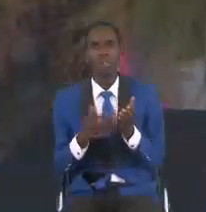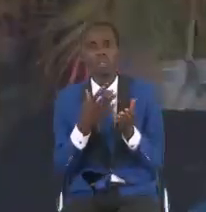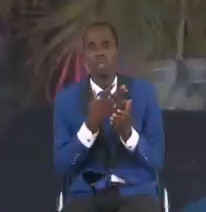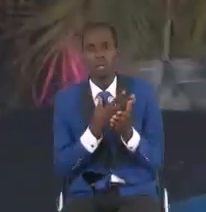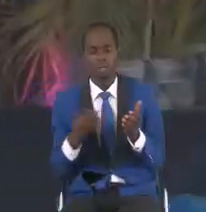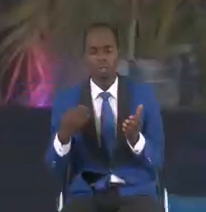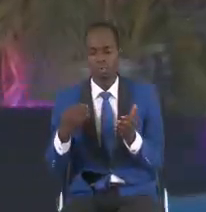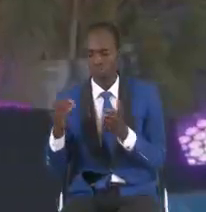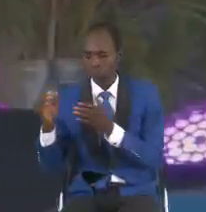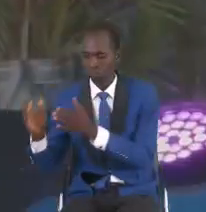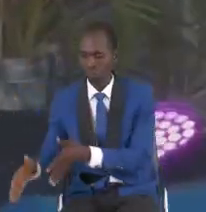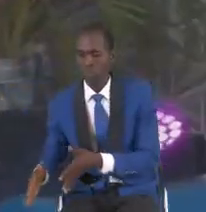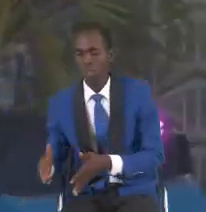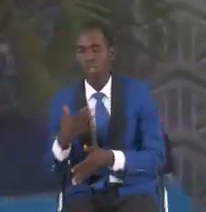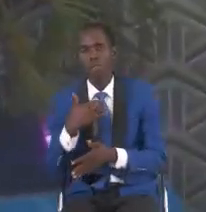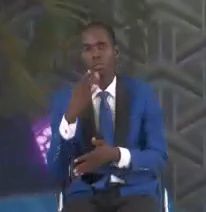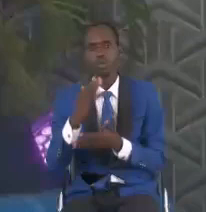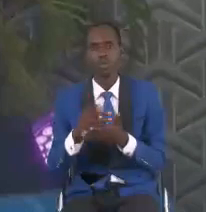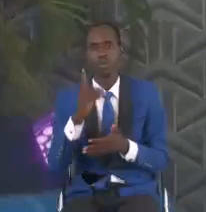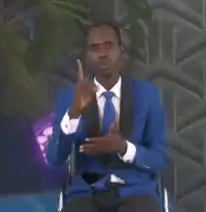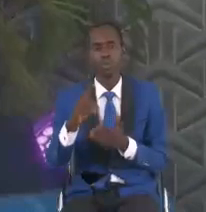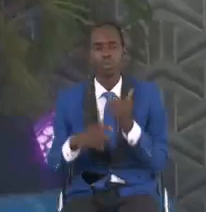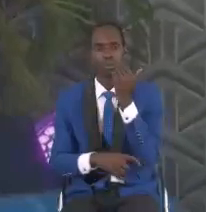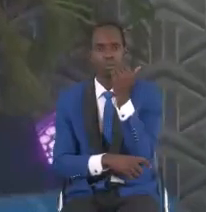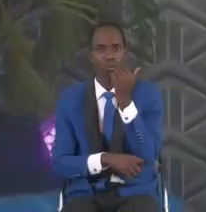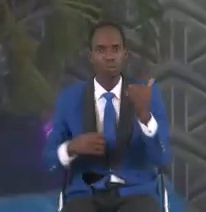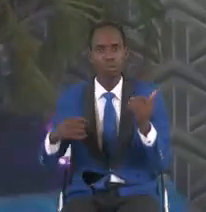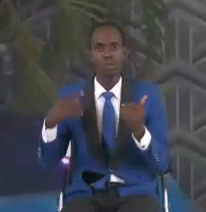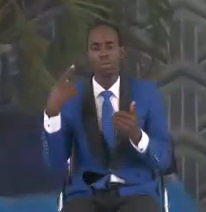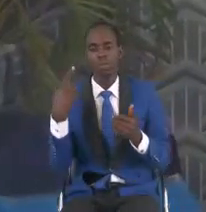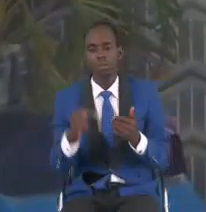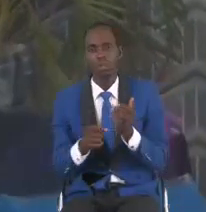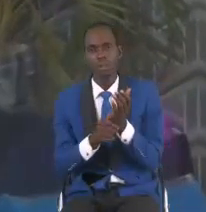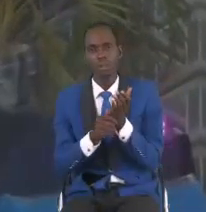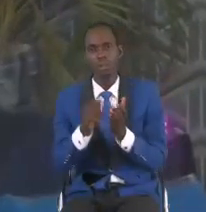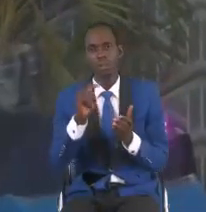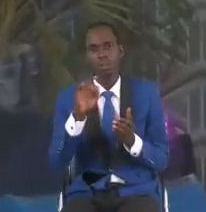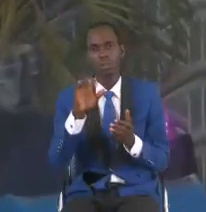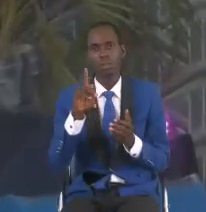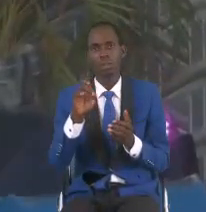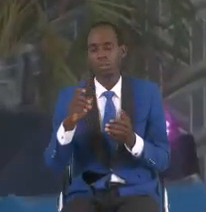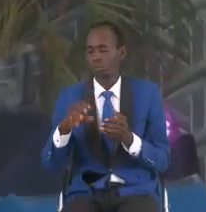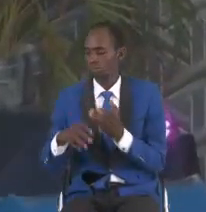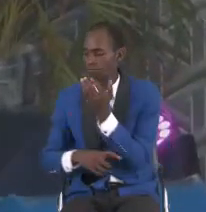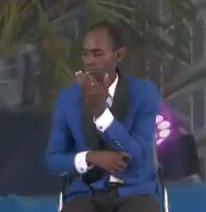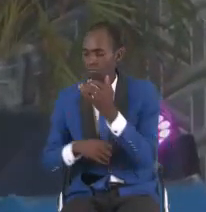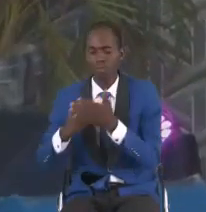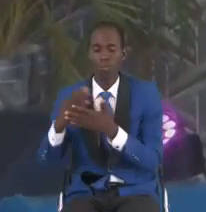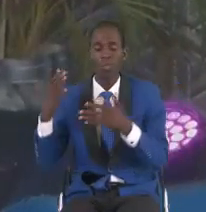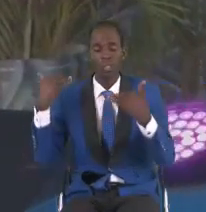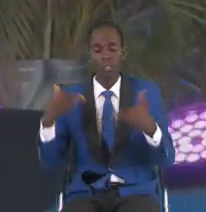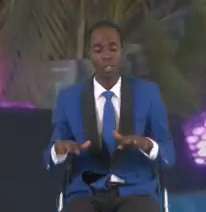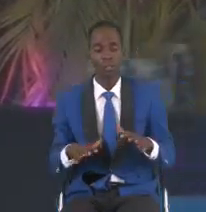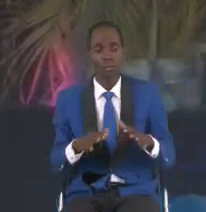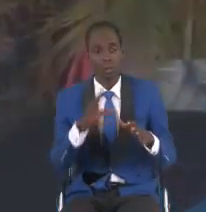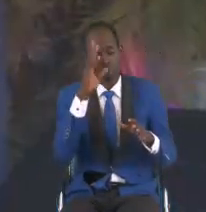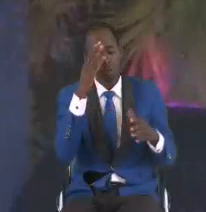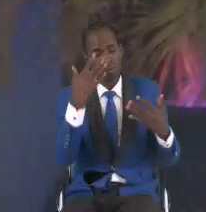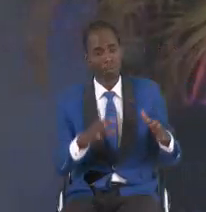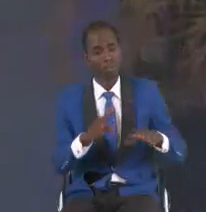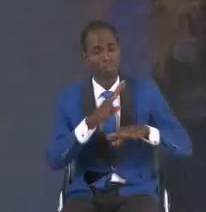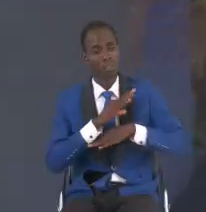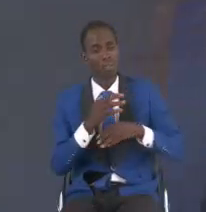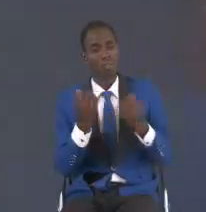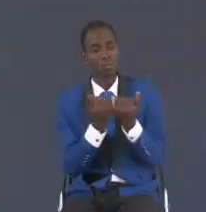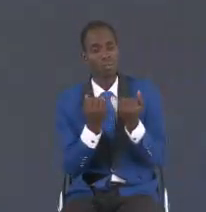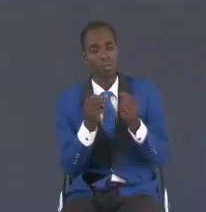the coat and everything and stole it away. And then after he cooled down and the anger has now come now, he's looking for